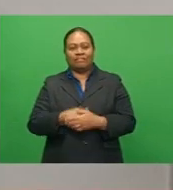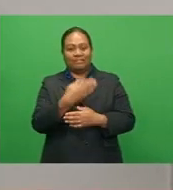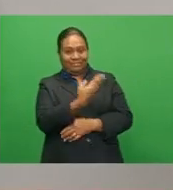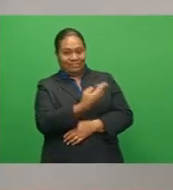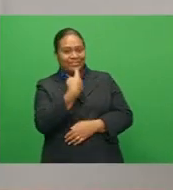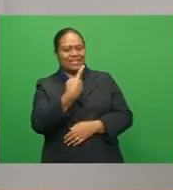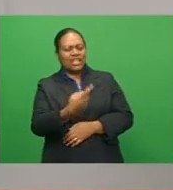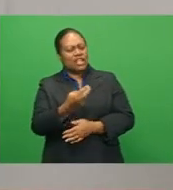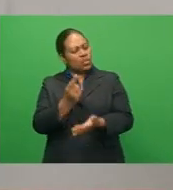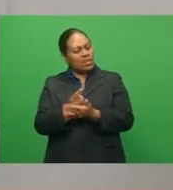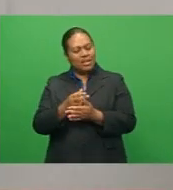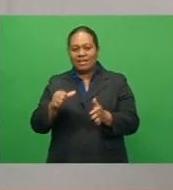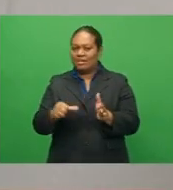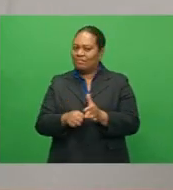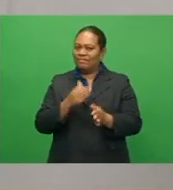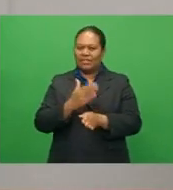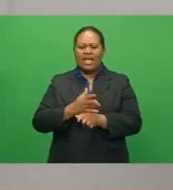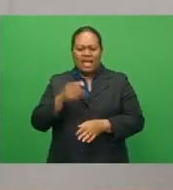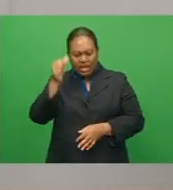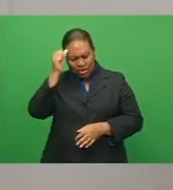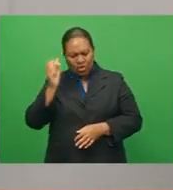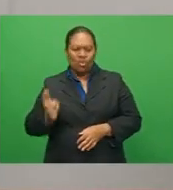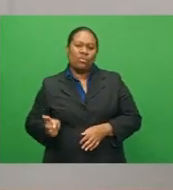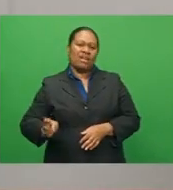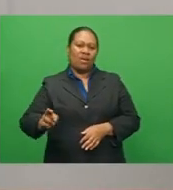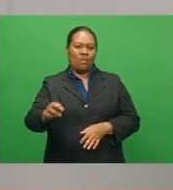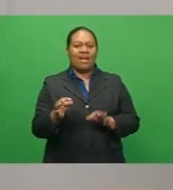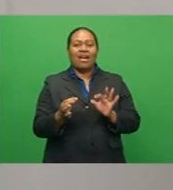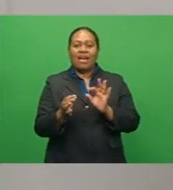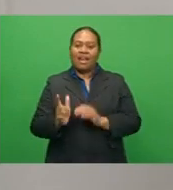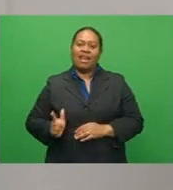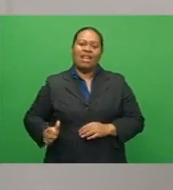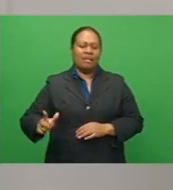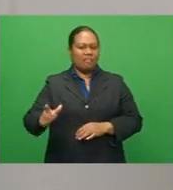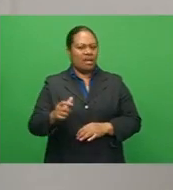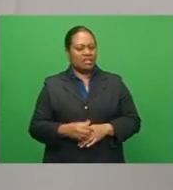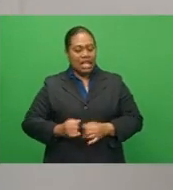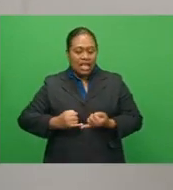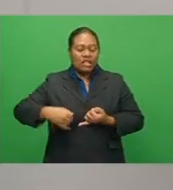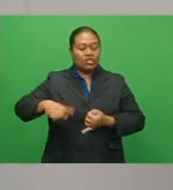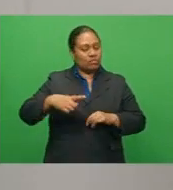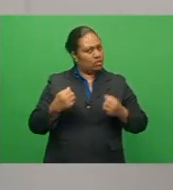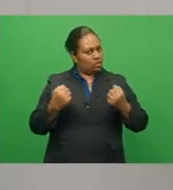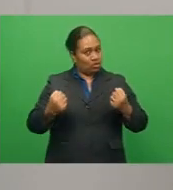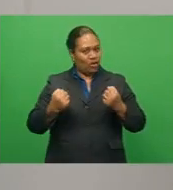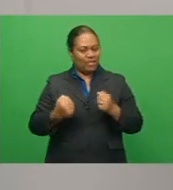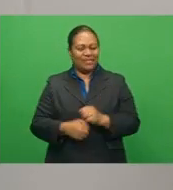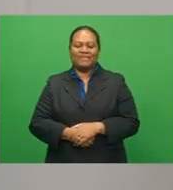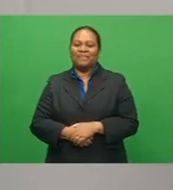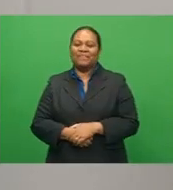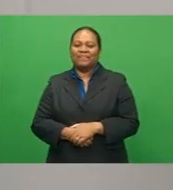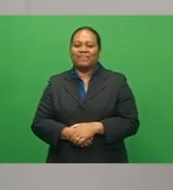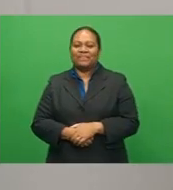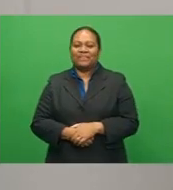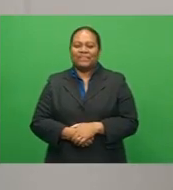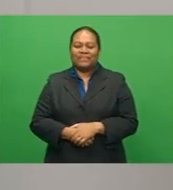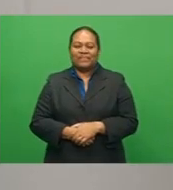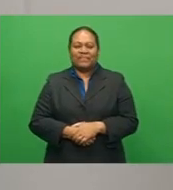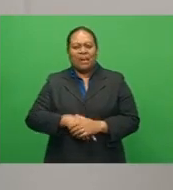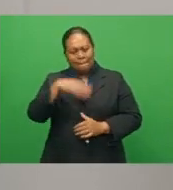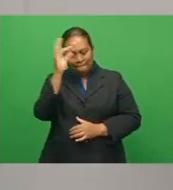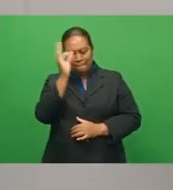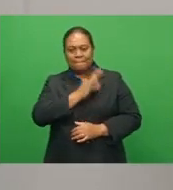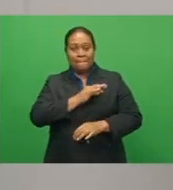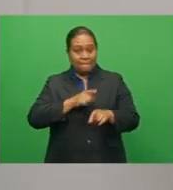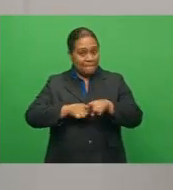this, knowing teams like Lambasa, Rewa and Suva are going to come strong and want to win this tournament too. But I believe the